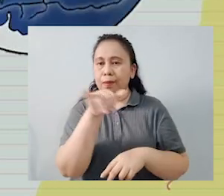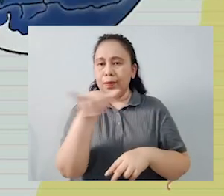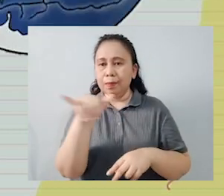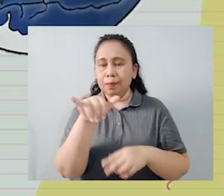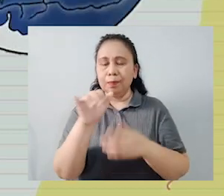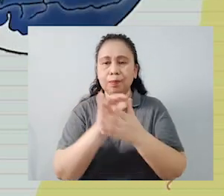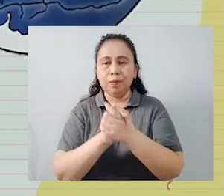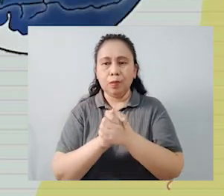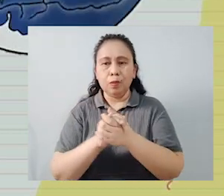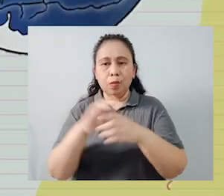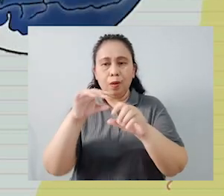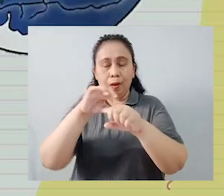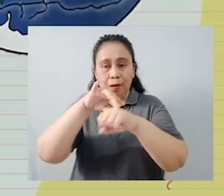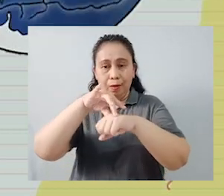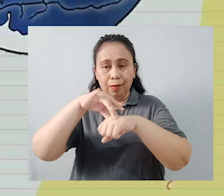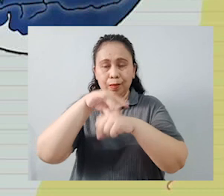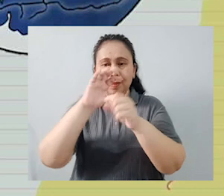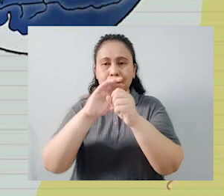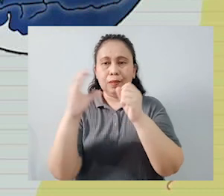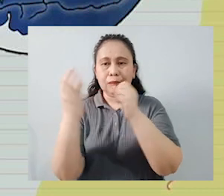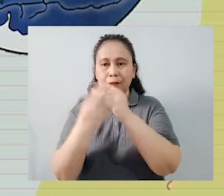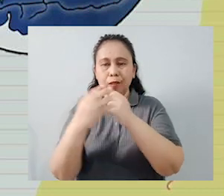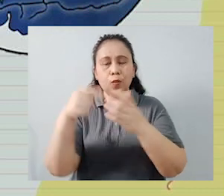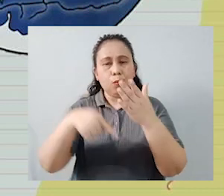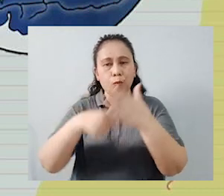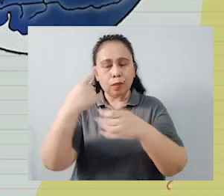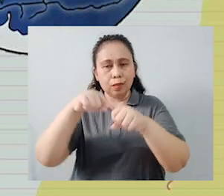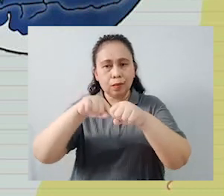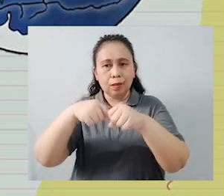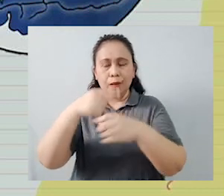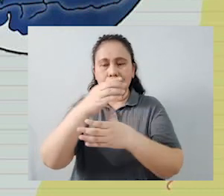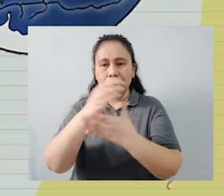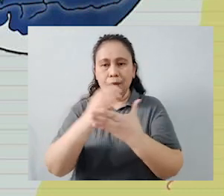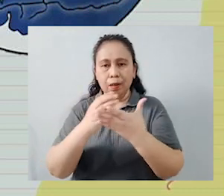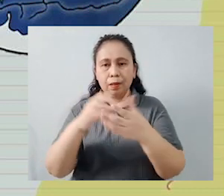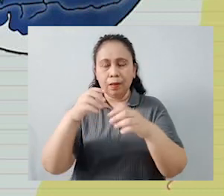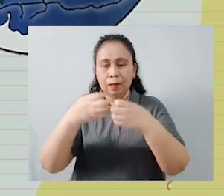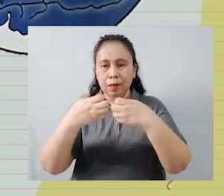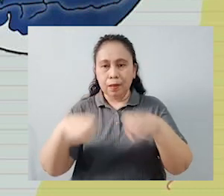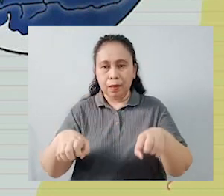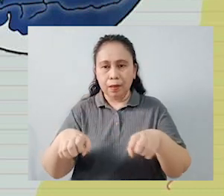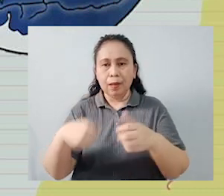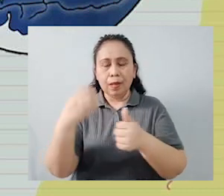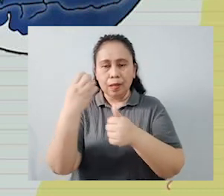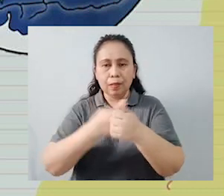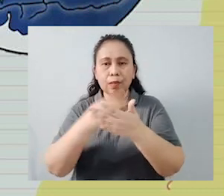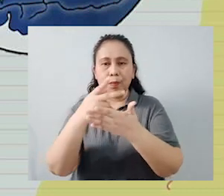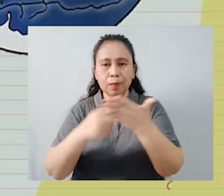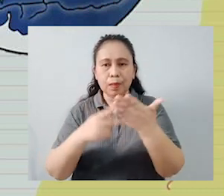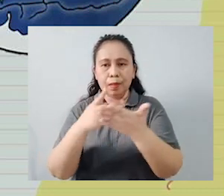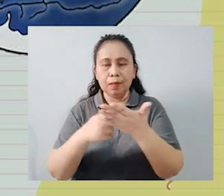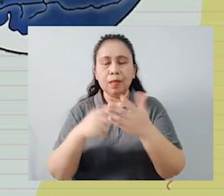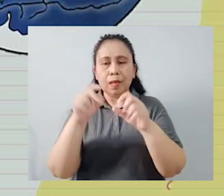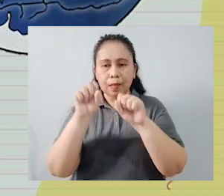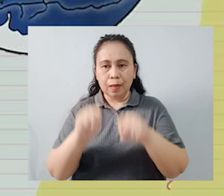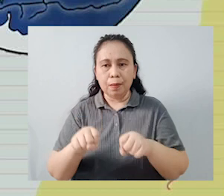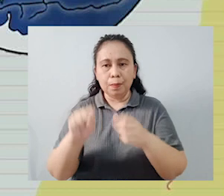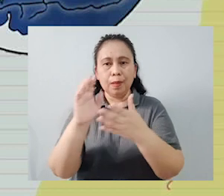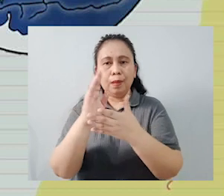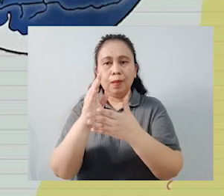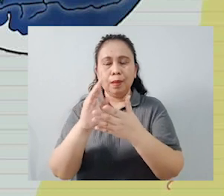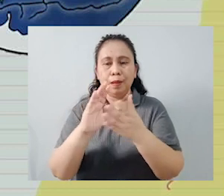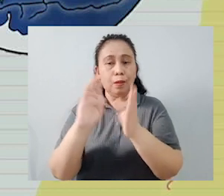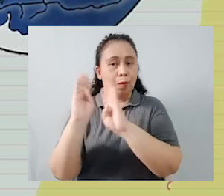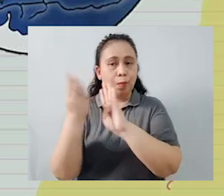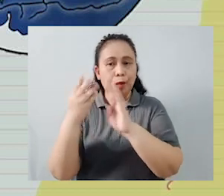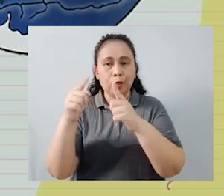crust. Once we start cracking the egg, each piece of the broken shell can be compared to the tectonic